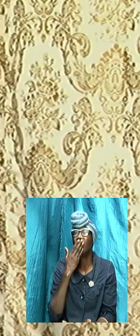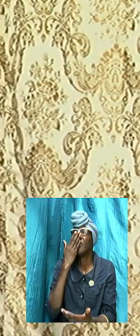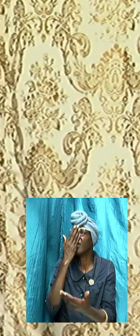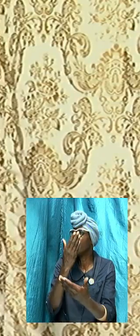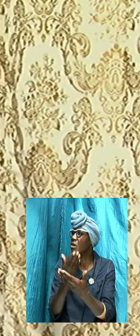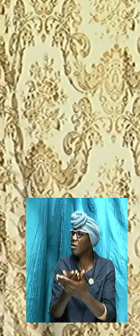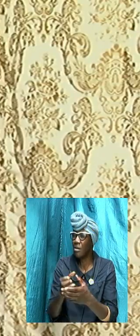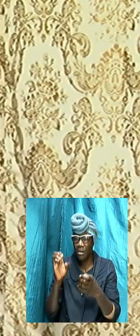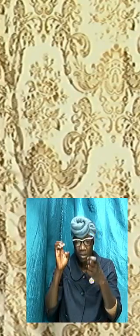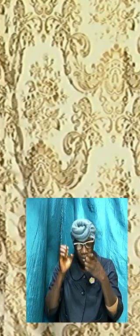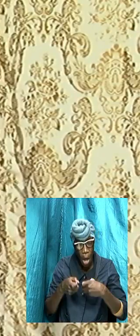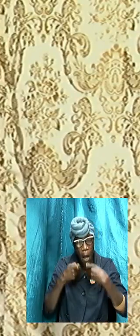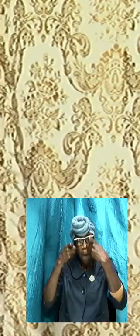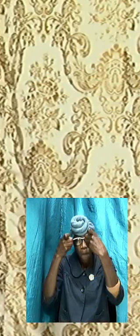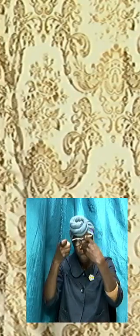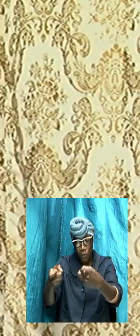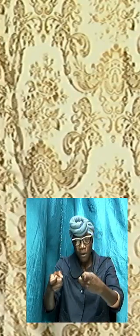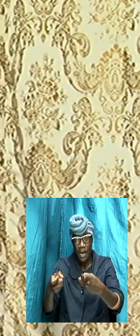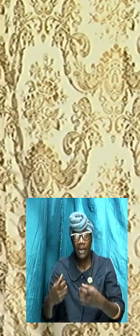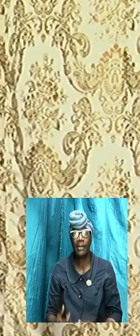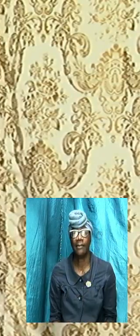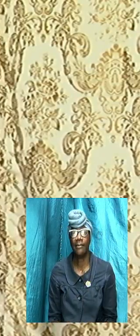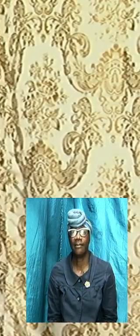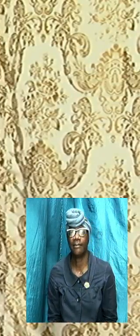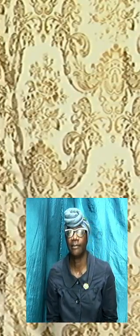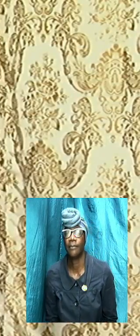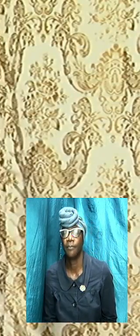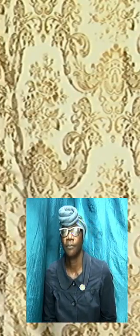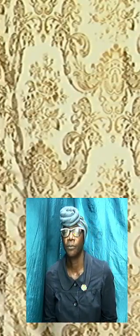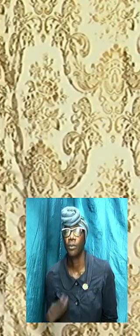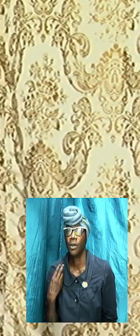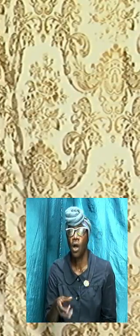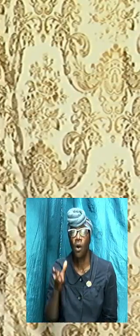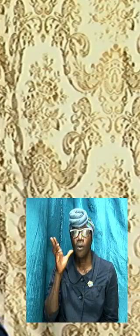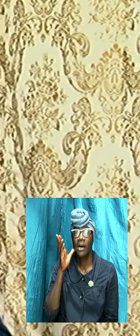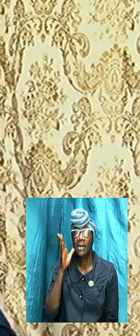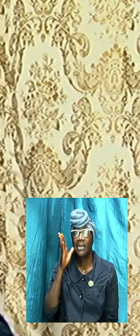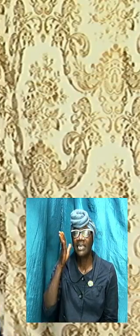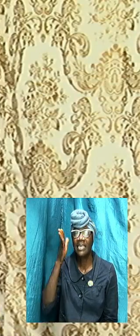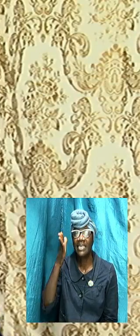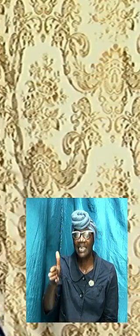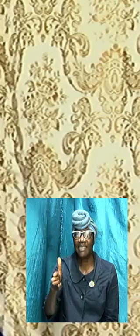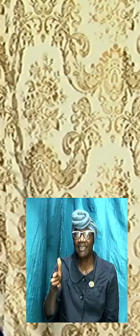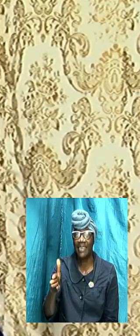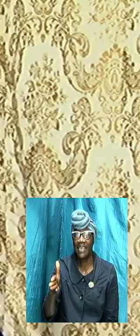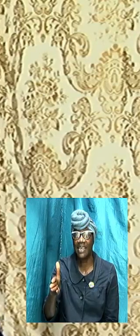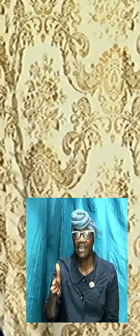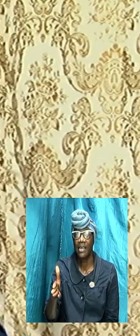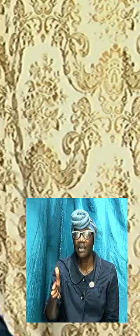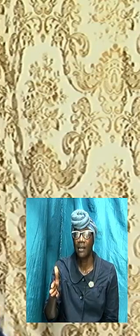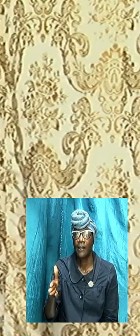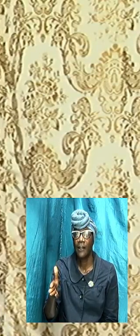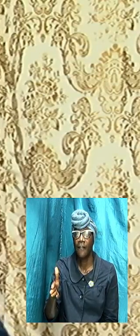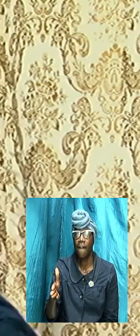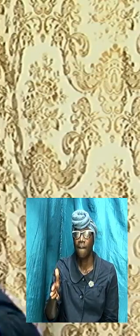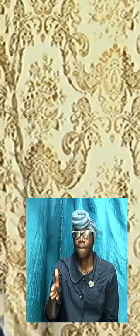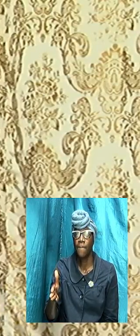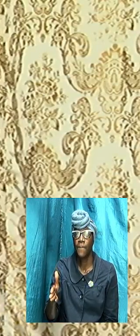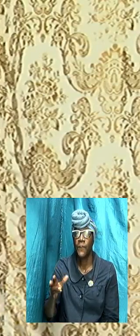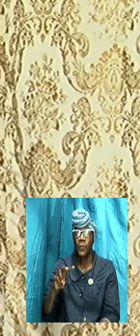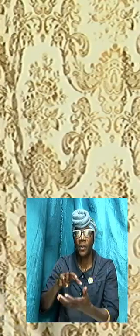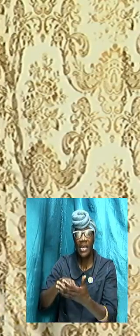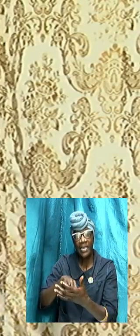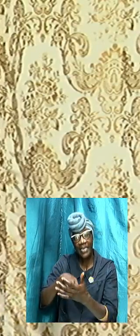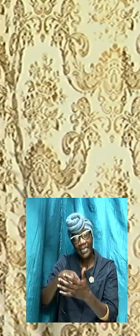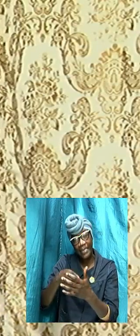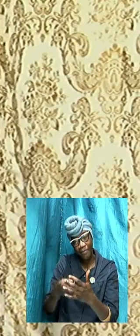incorruptible prize. As I said earlier, our destiny, and I want to define the term